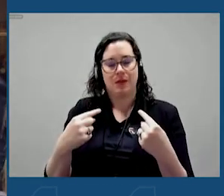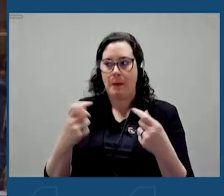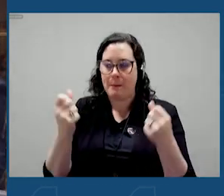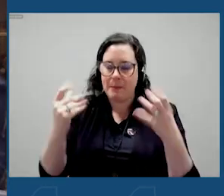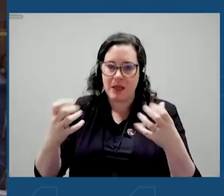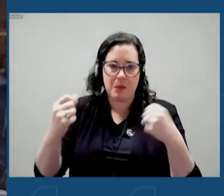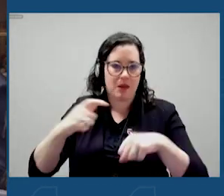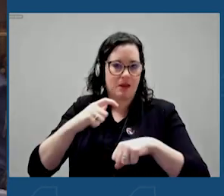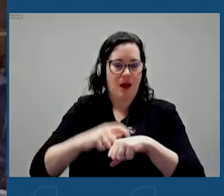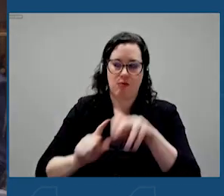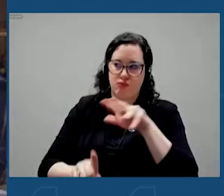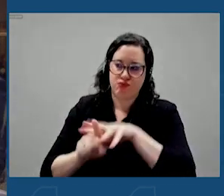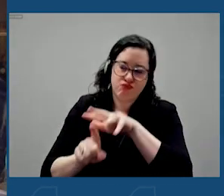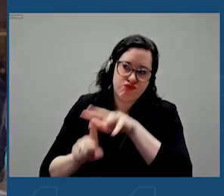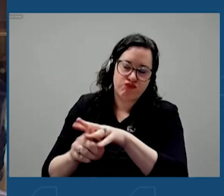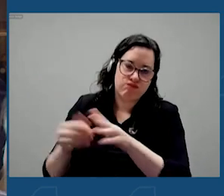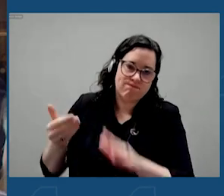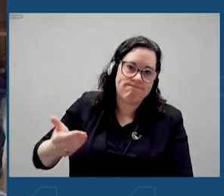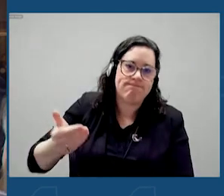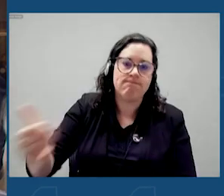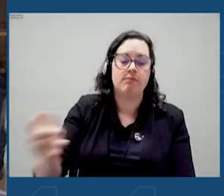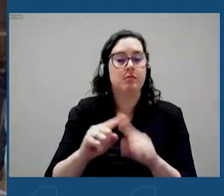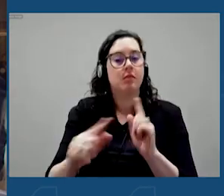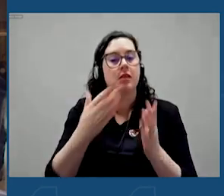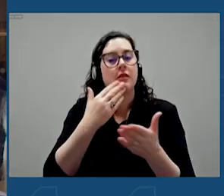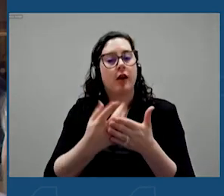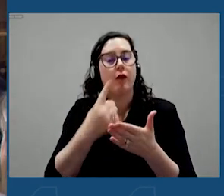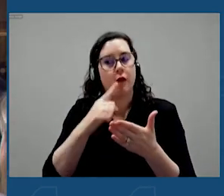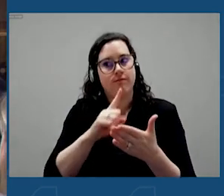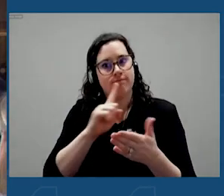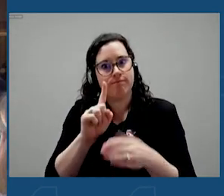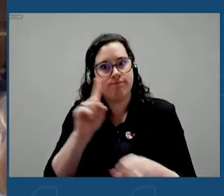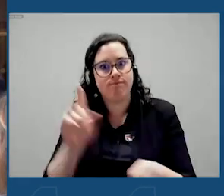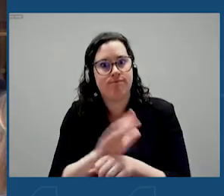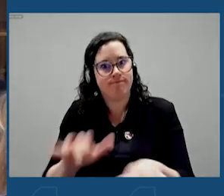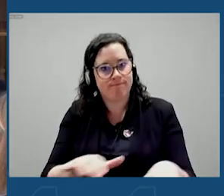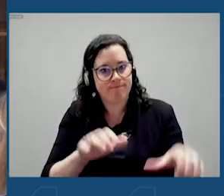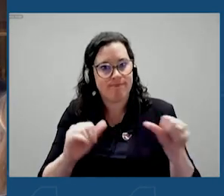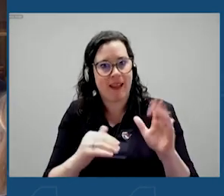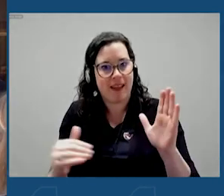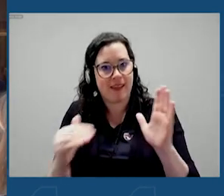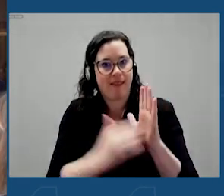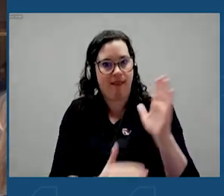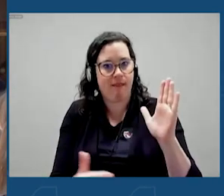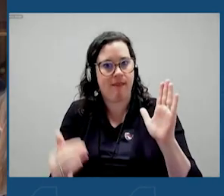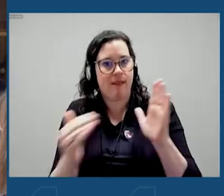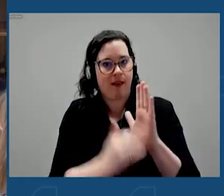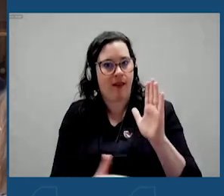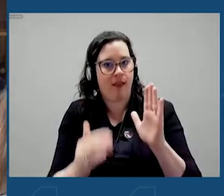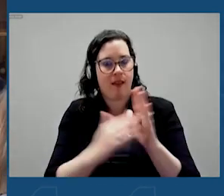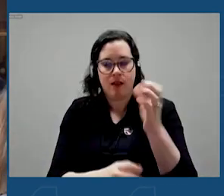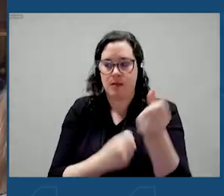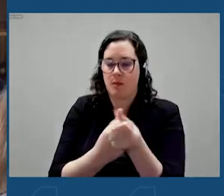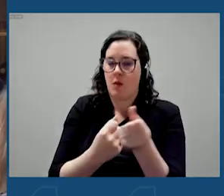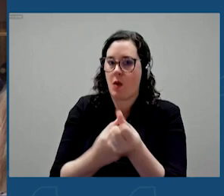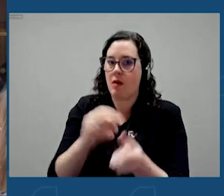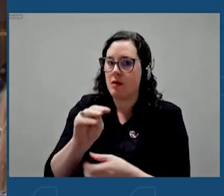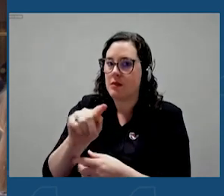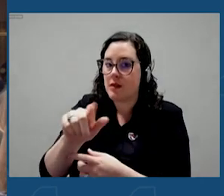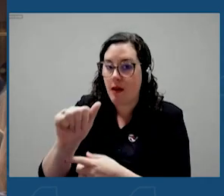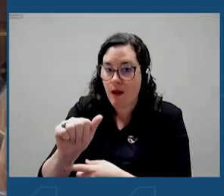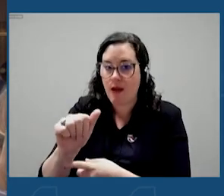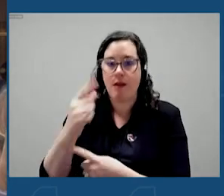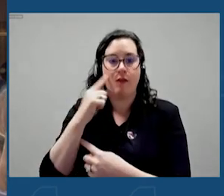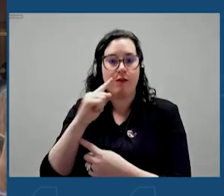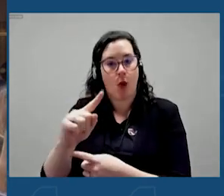the past. But thank you for stepping up again and again and again for the MTA, and more important, for New York's